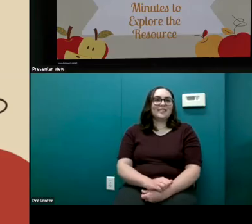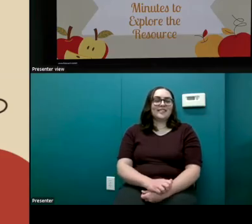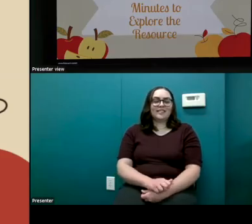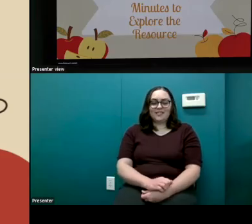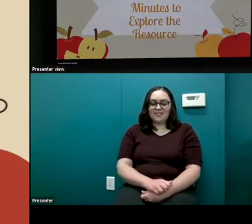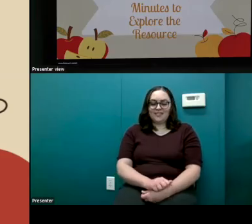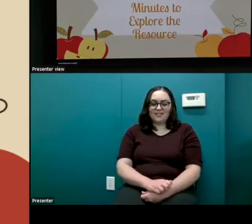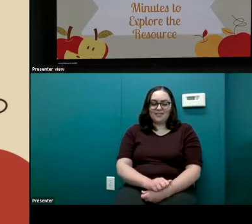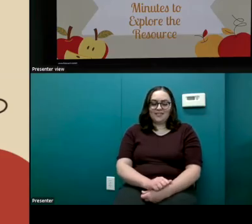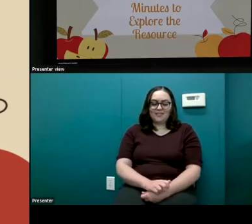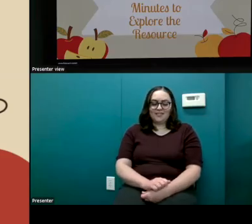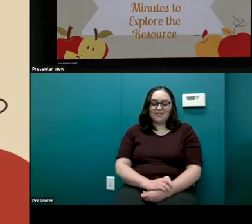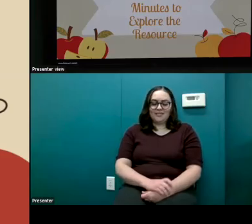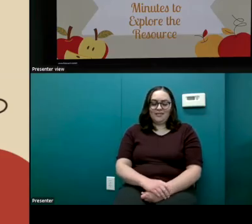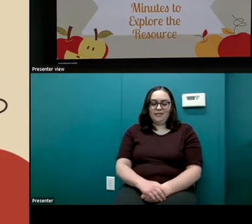So I guess